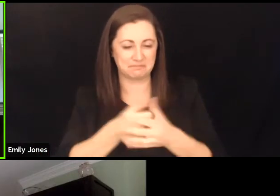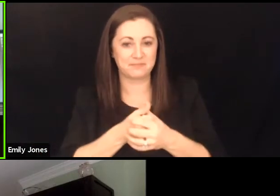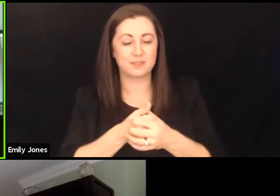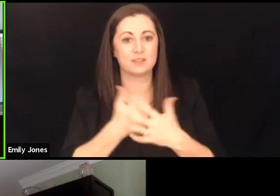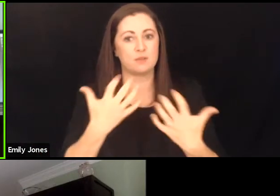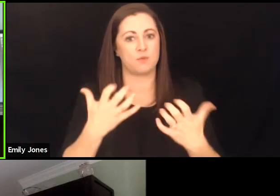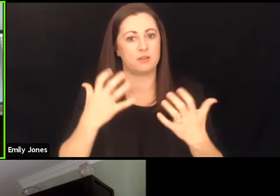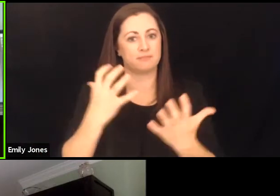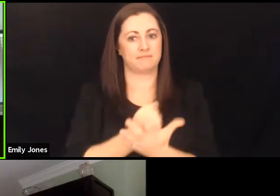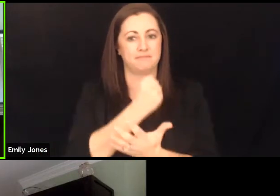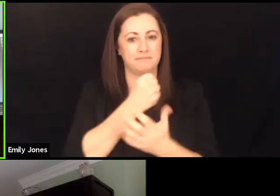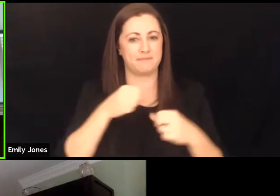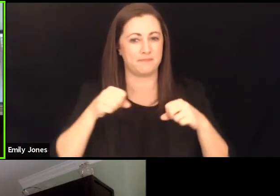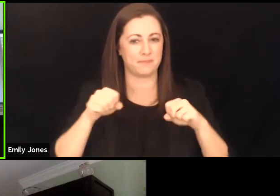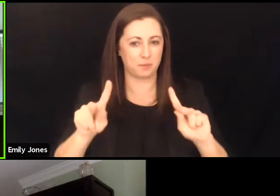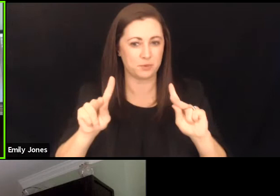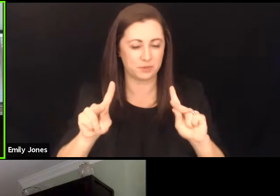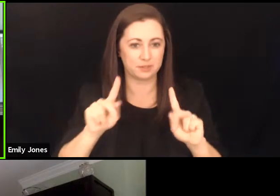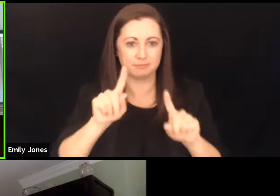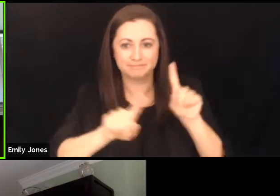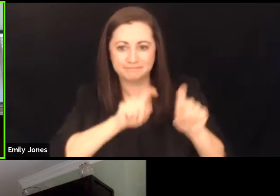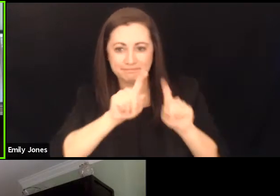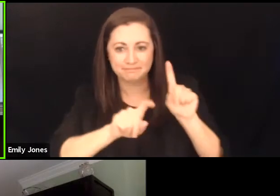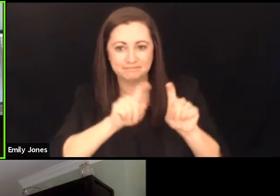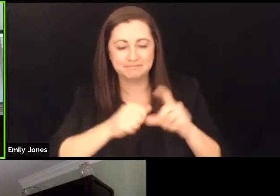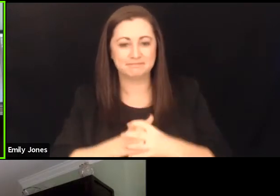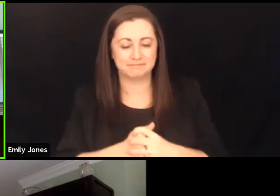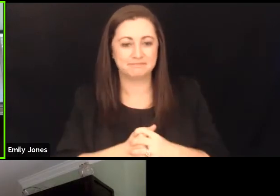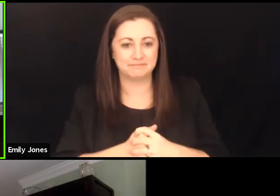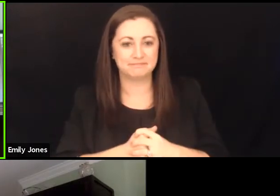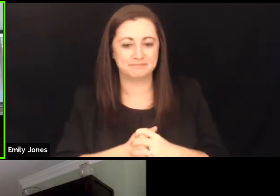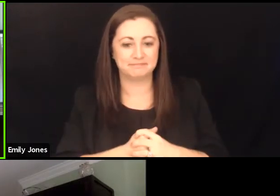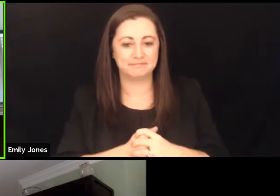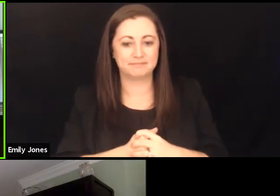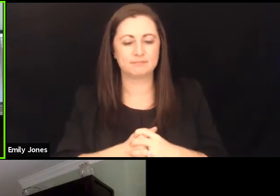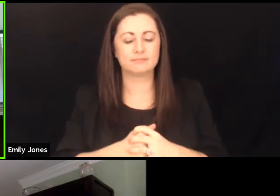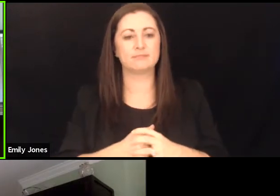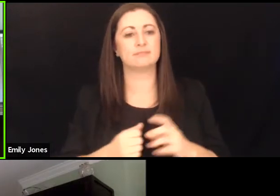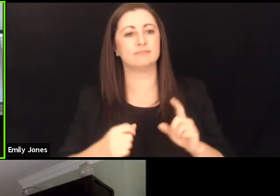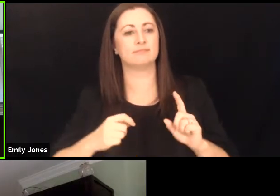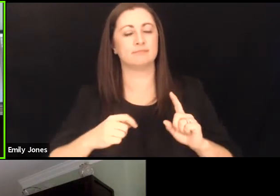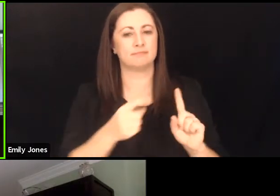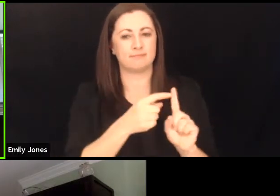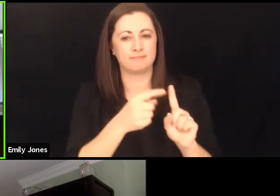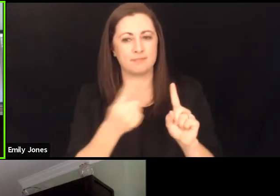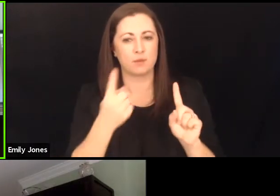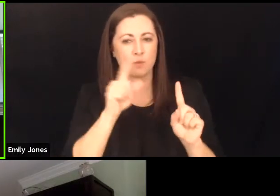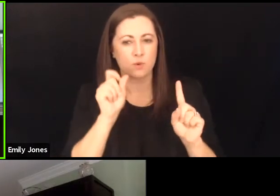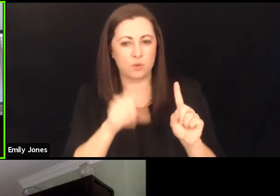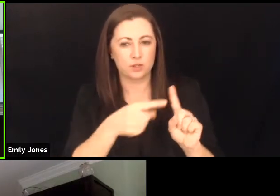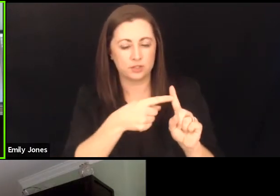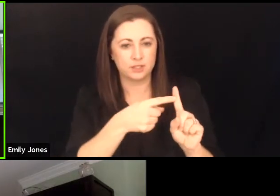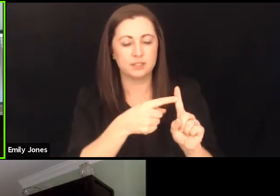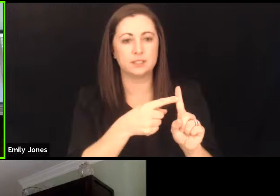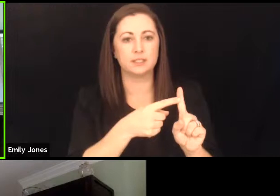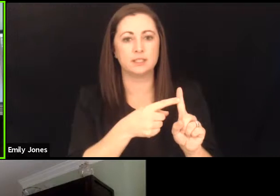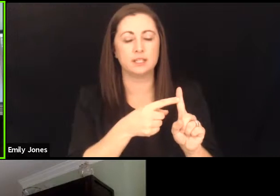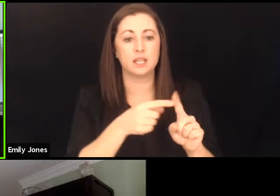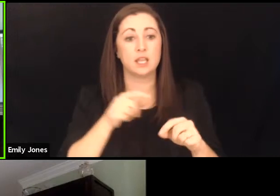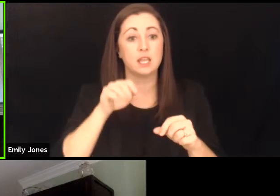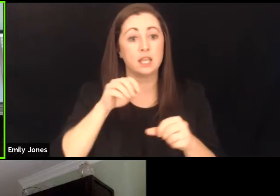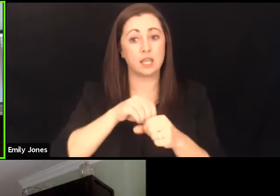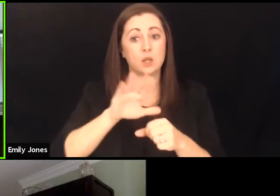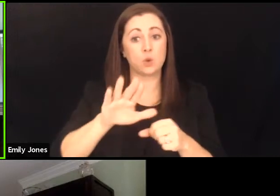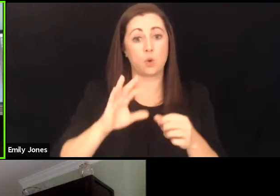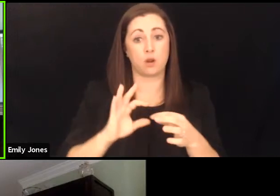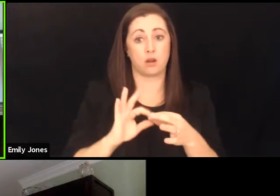this opportunity to ask a couple questions of you. One that I was really interested in that struck me is early in your